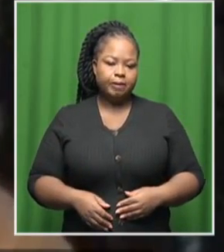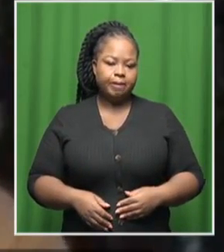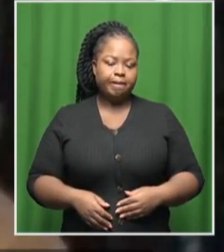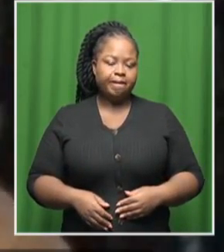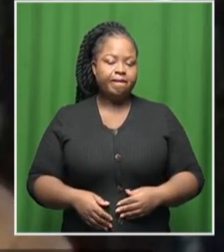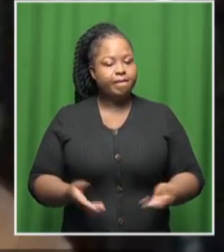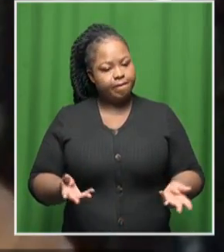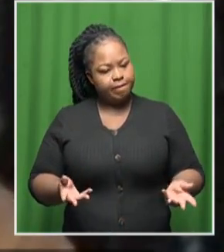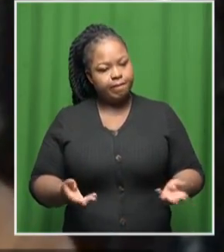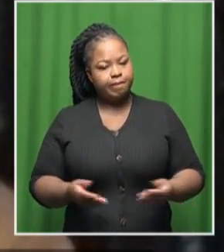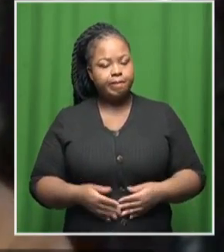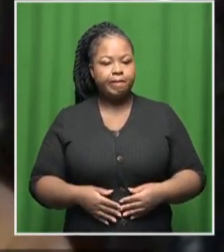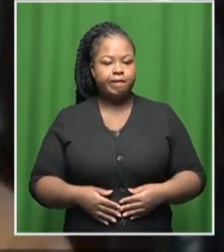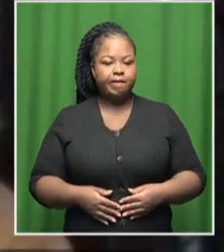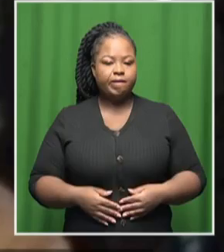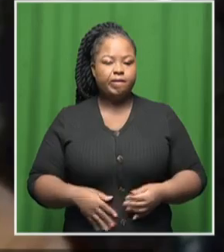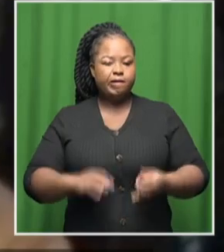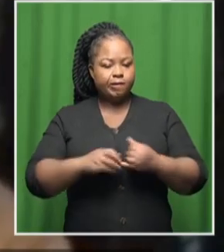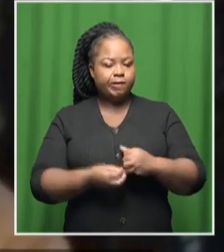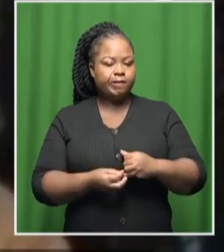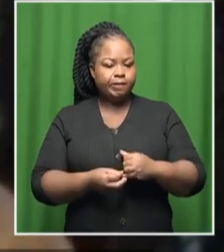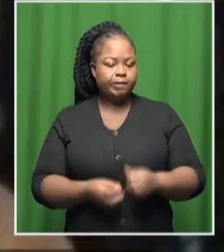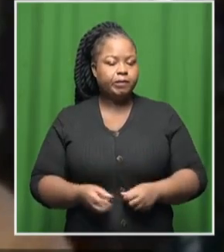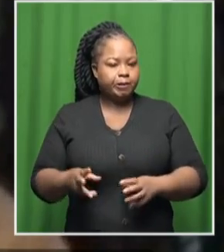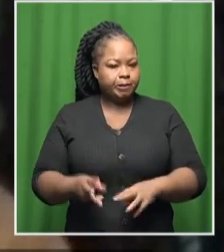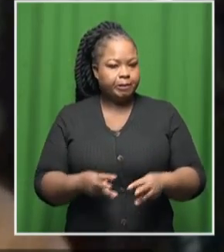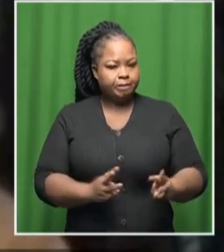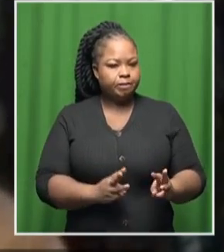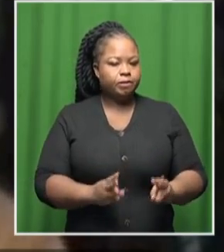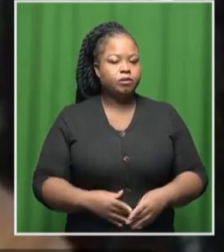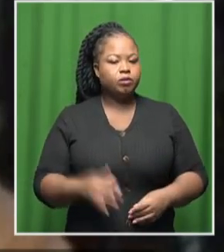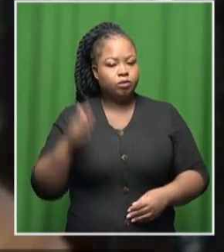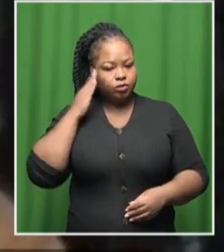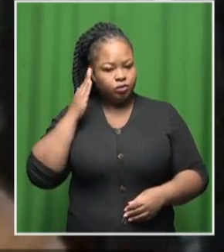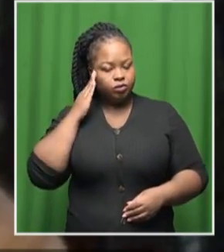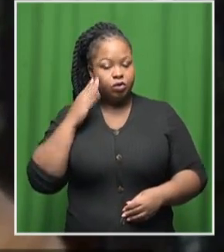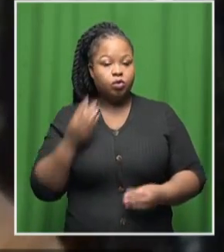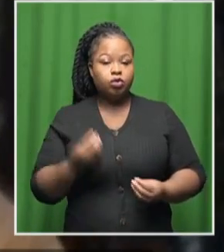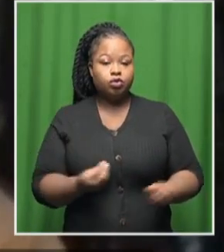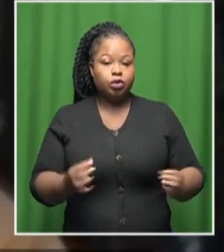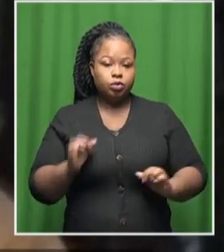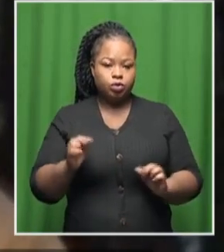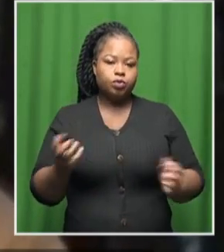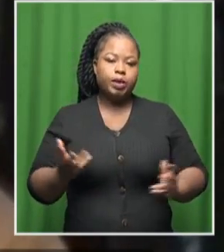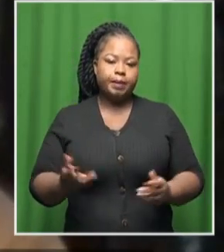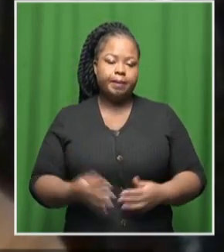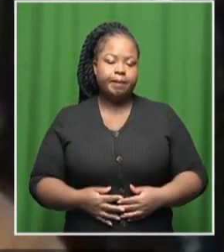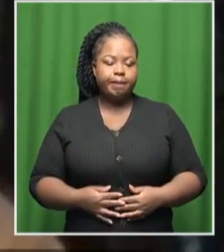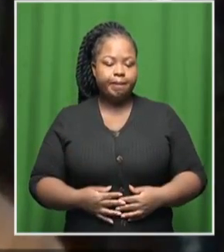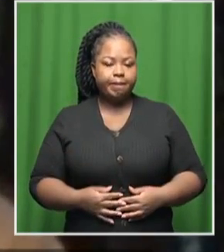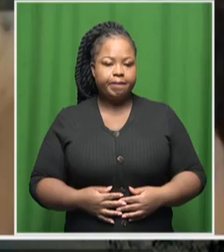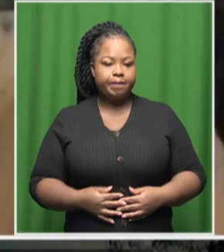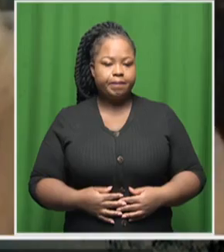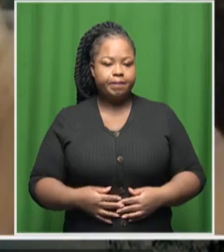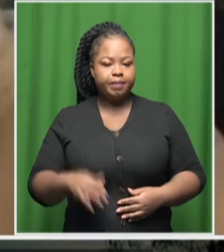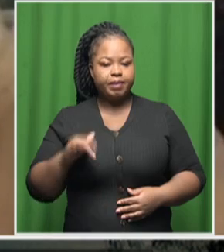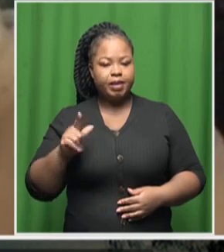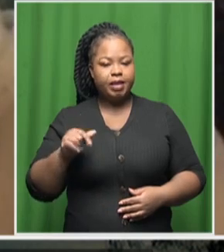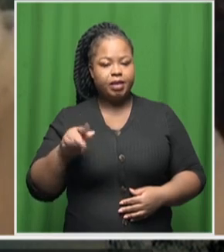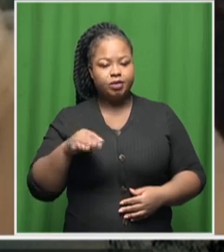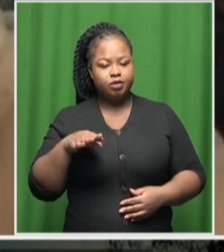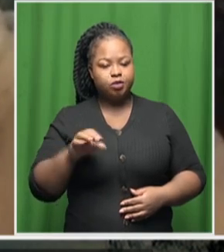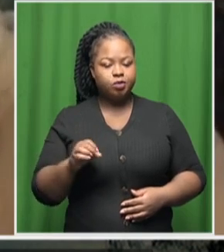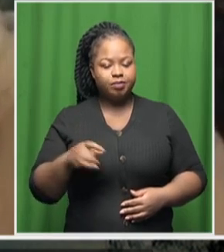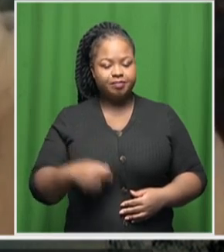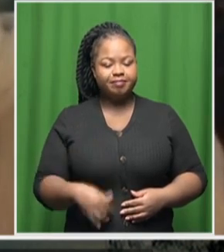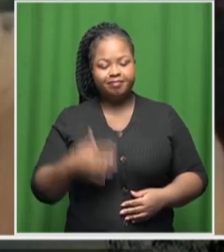right? So just try to find platforms that keeps you in touch with the whereabouts of your child. Keletso, thank you for joining us bright